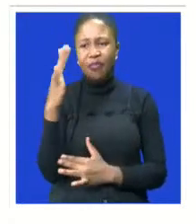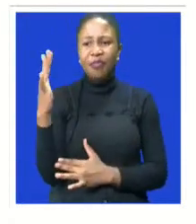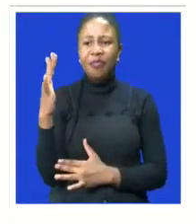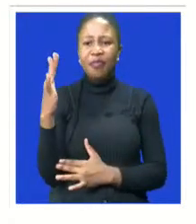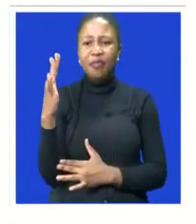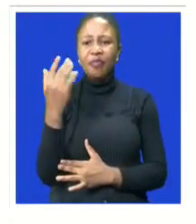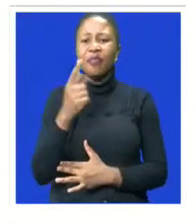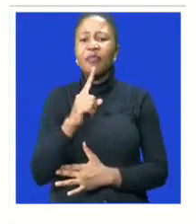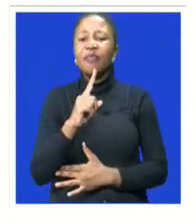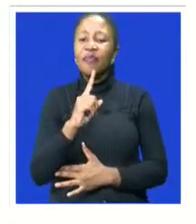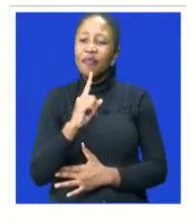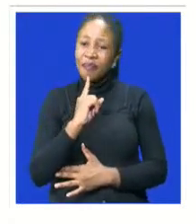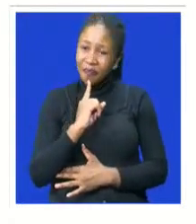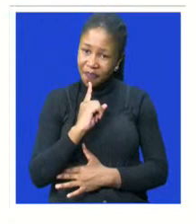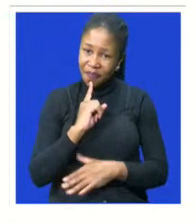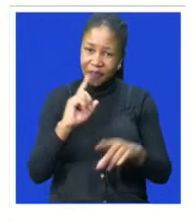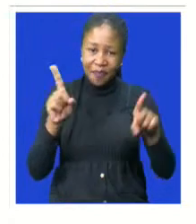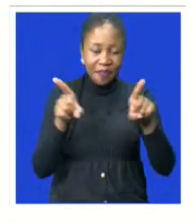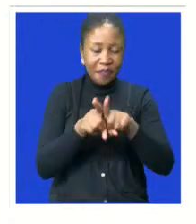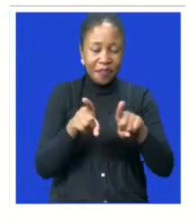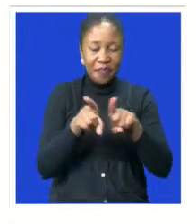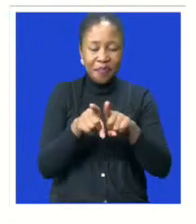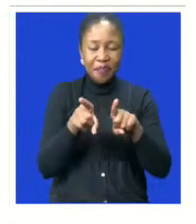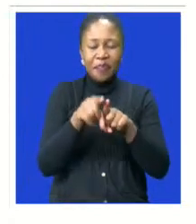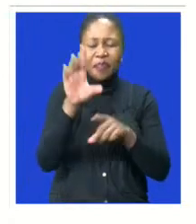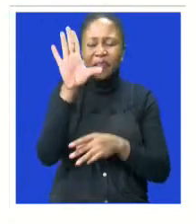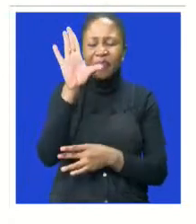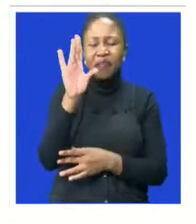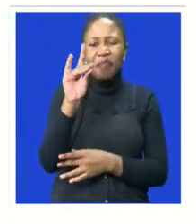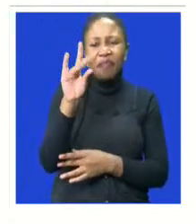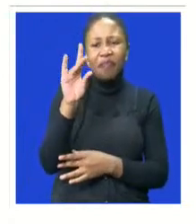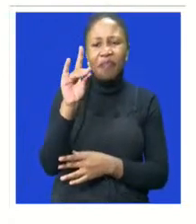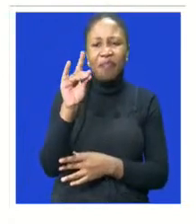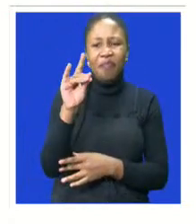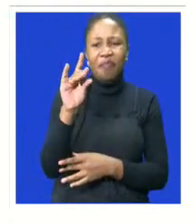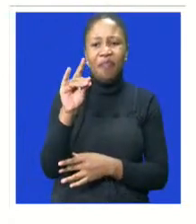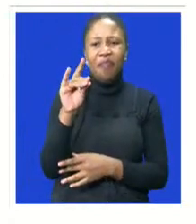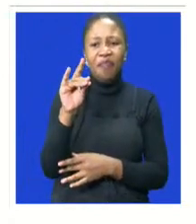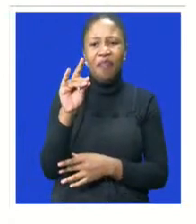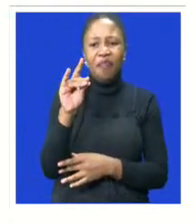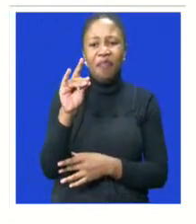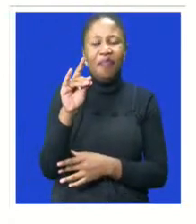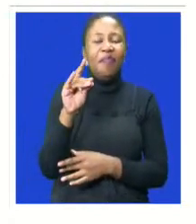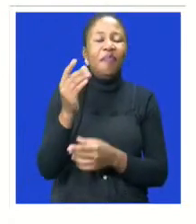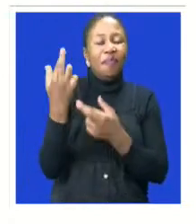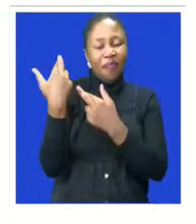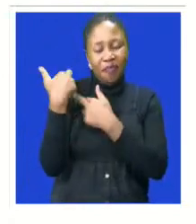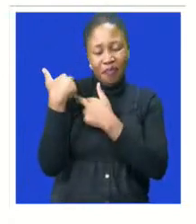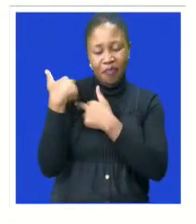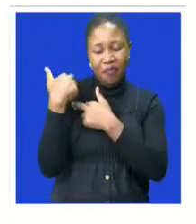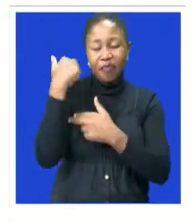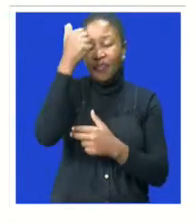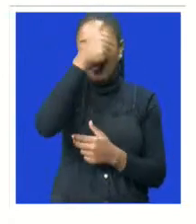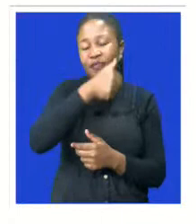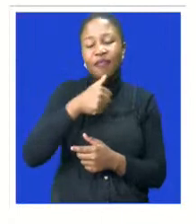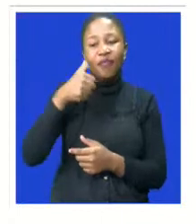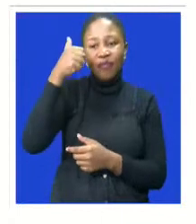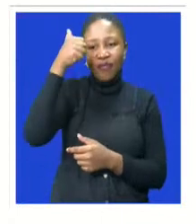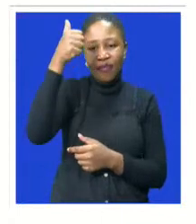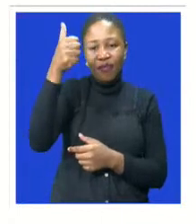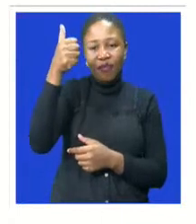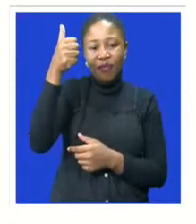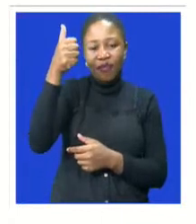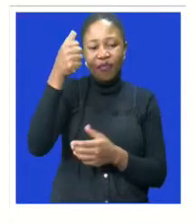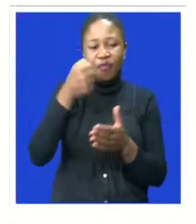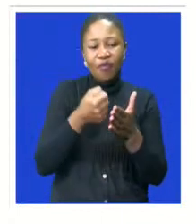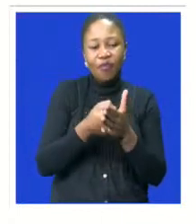for humans to eat. So God provides all those animals for you because he is taking